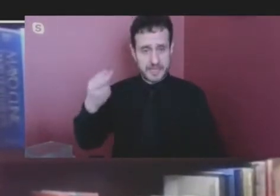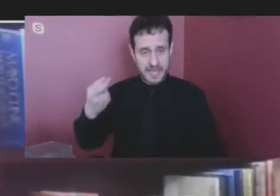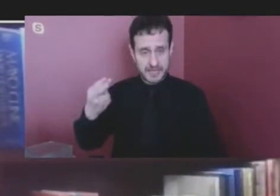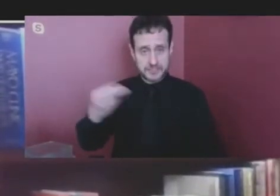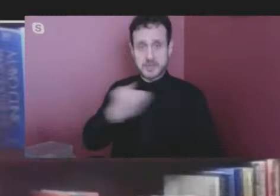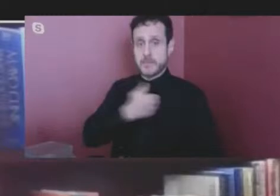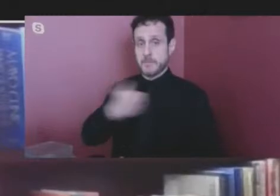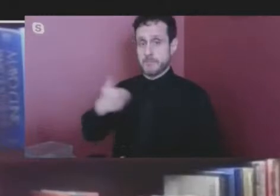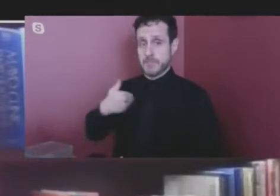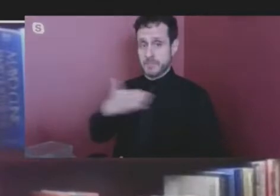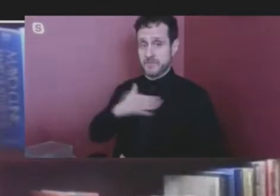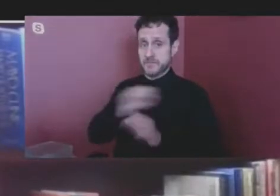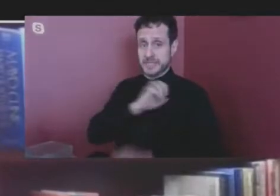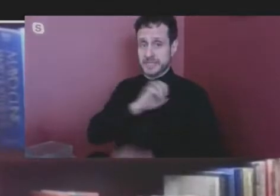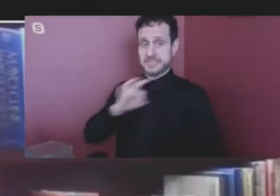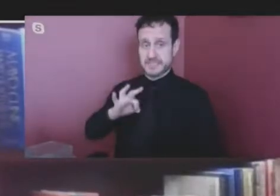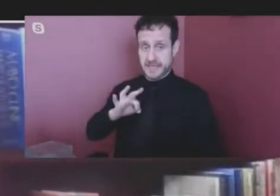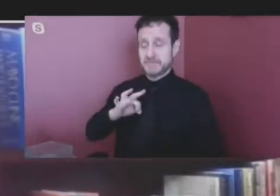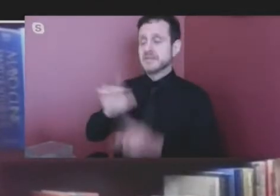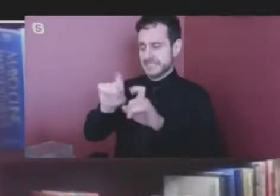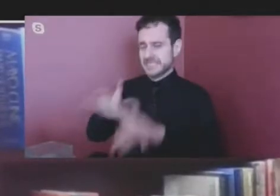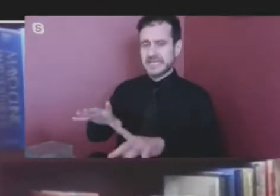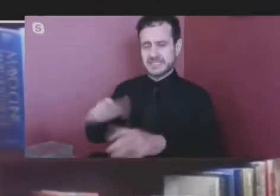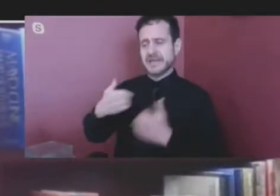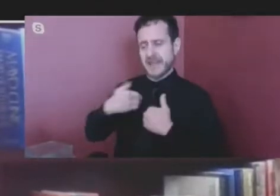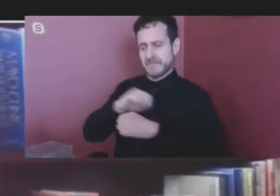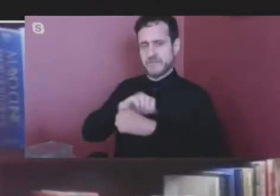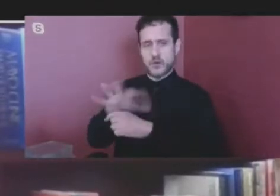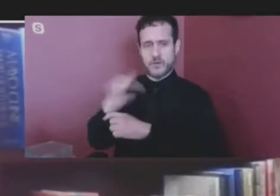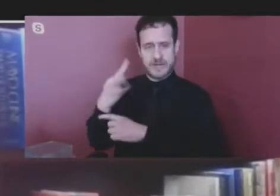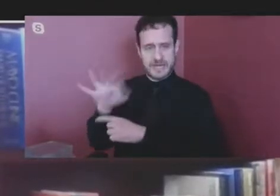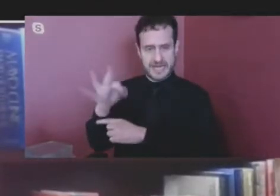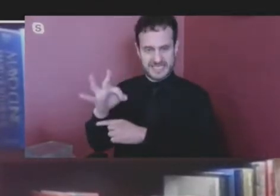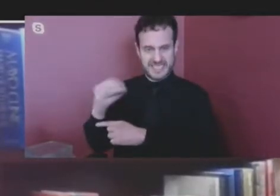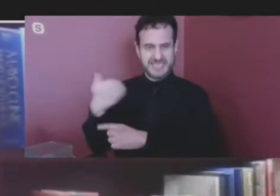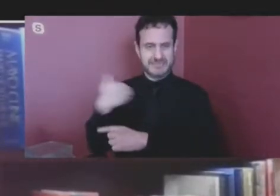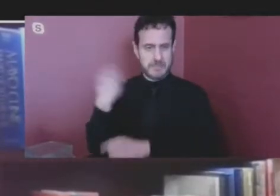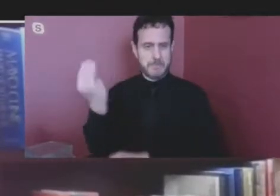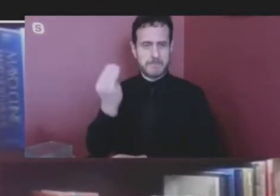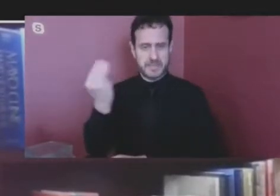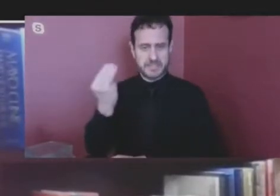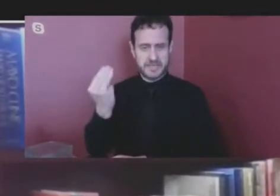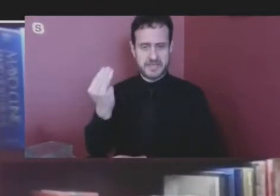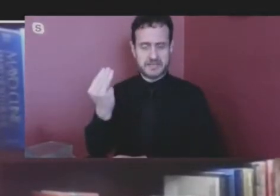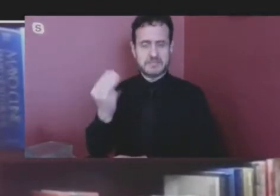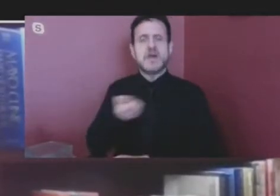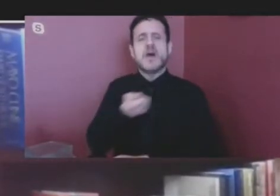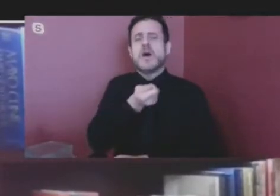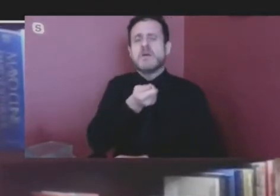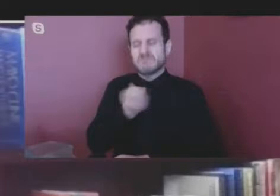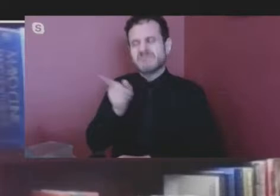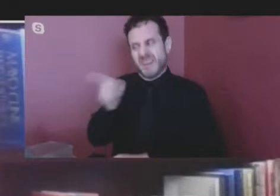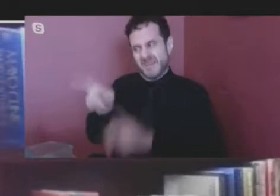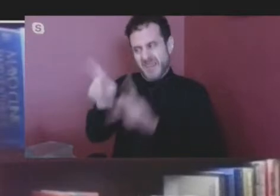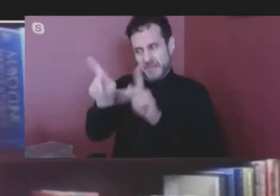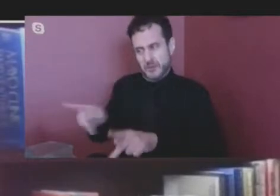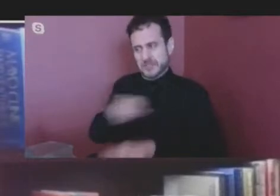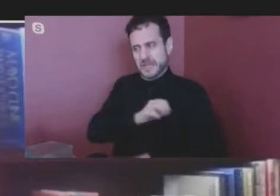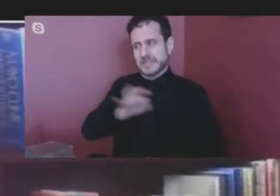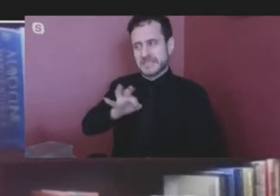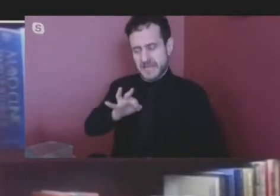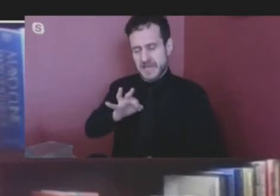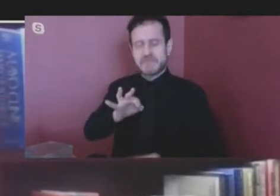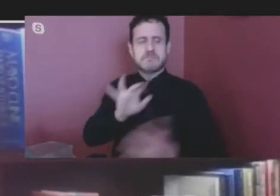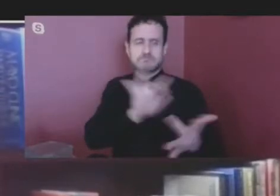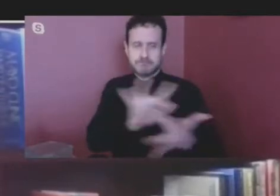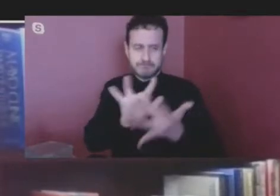positive for COVID-19 early on Monday. There are a few other close contacts of this staffer, and each of